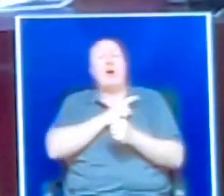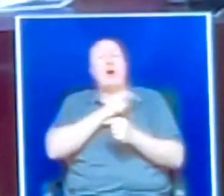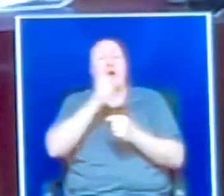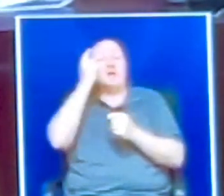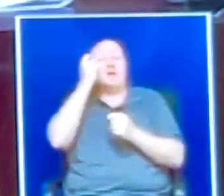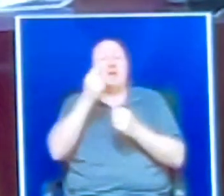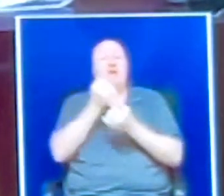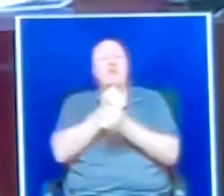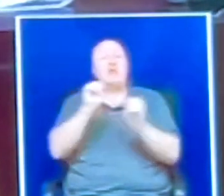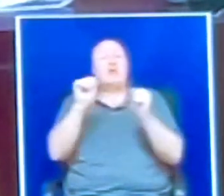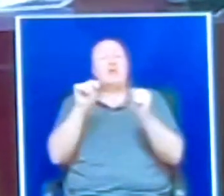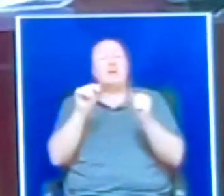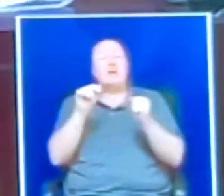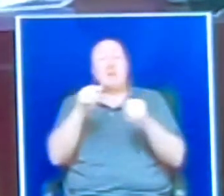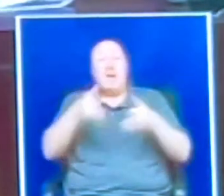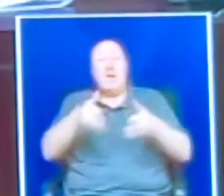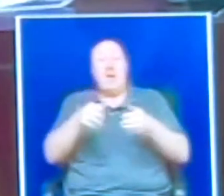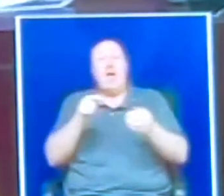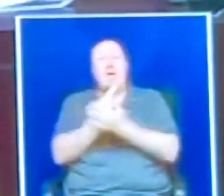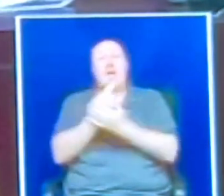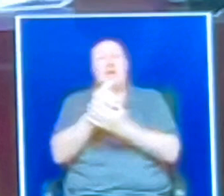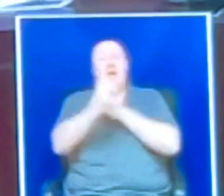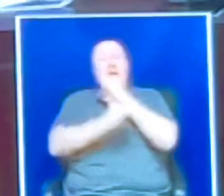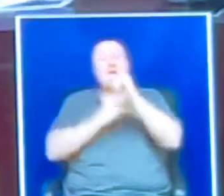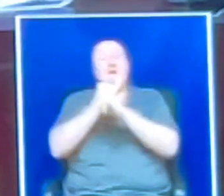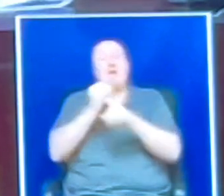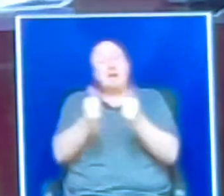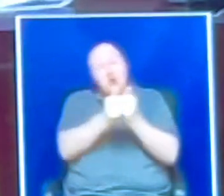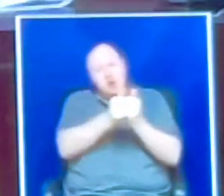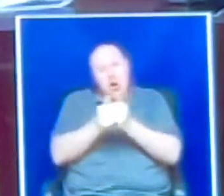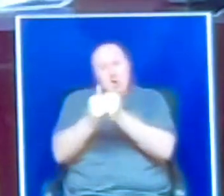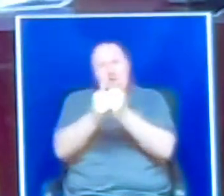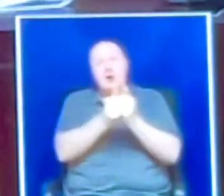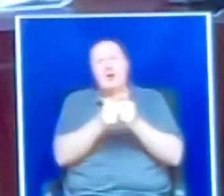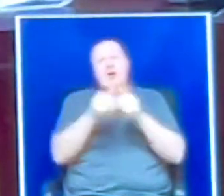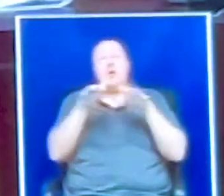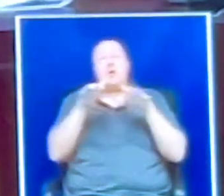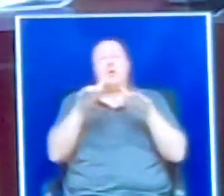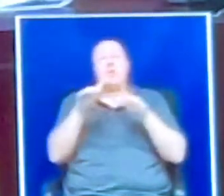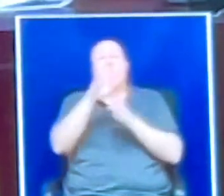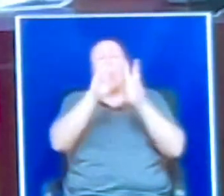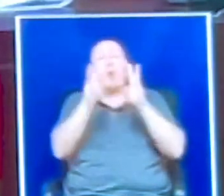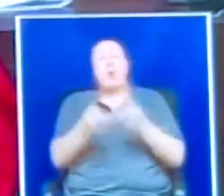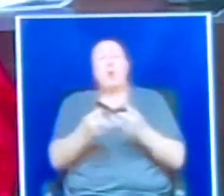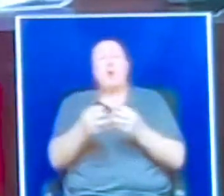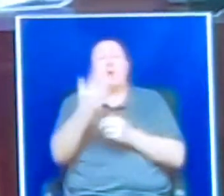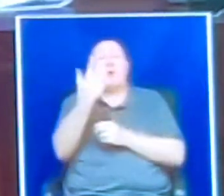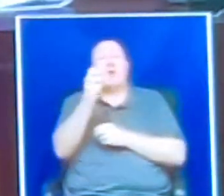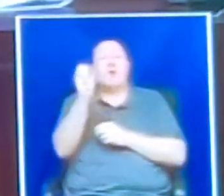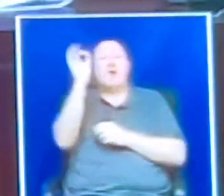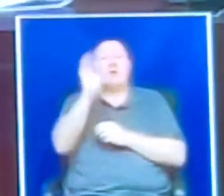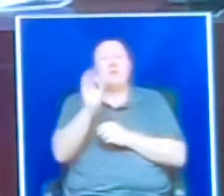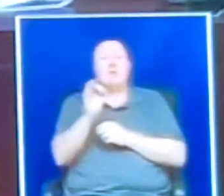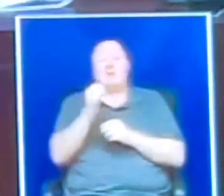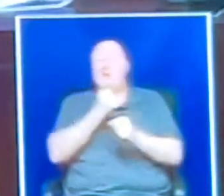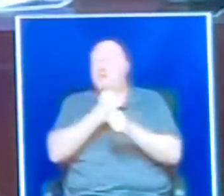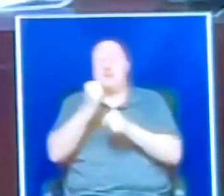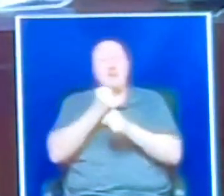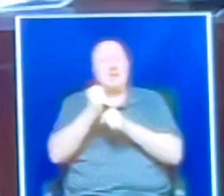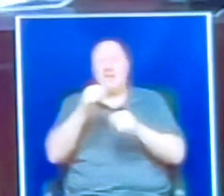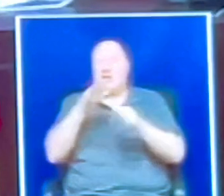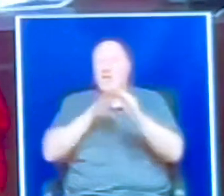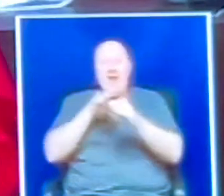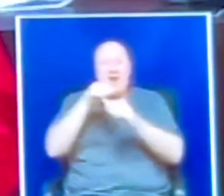was attained through massive international solidarity by peoples of the world, 90% of which had never set foot here.